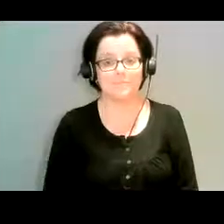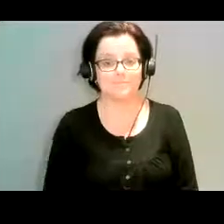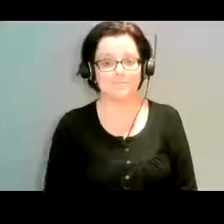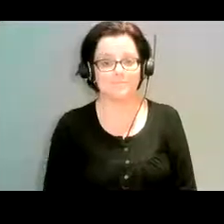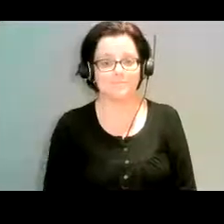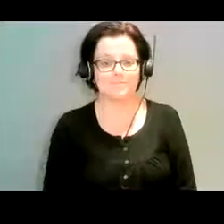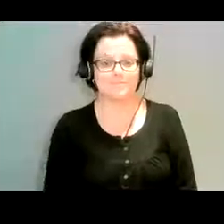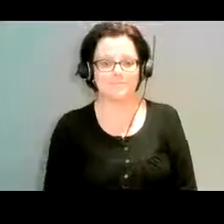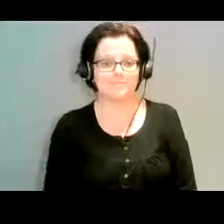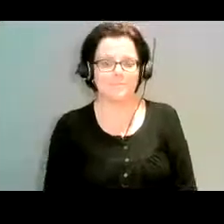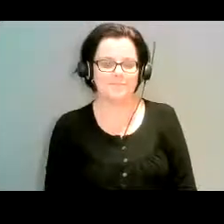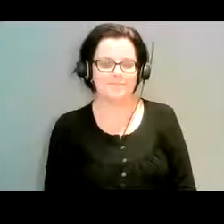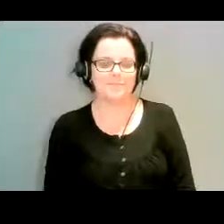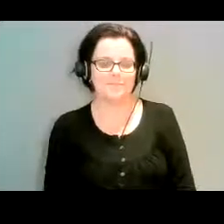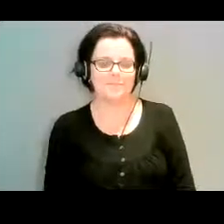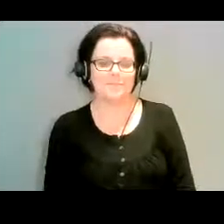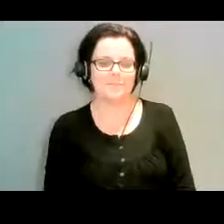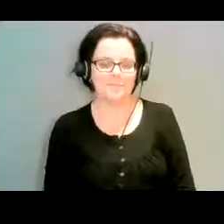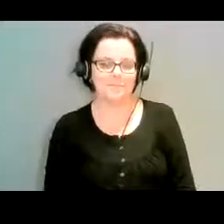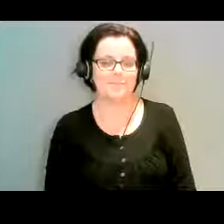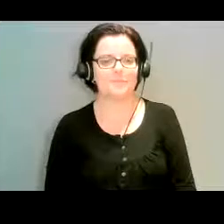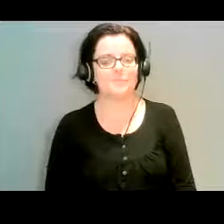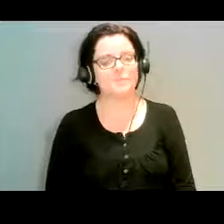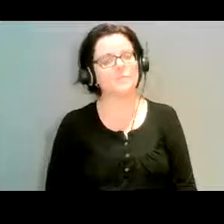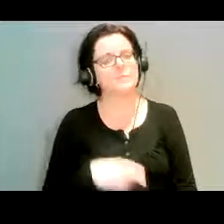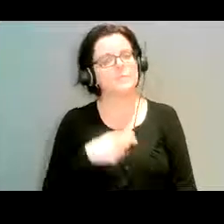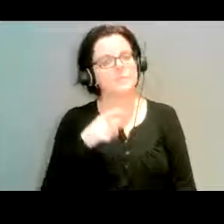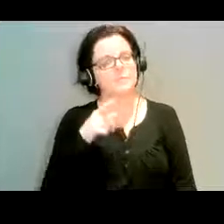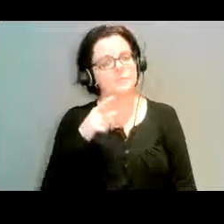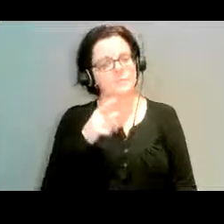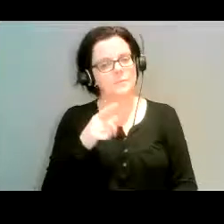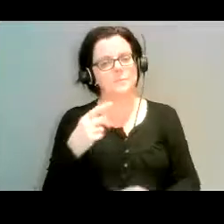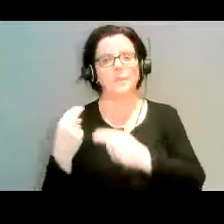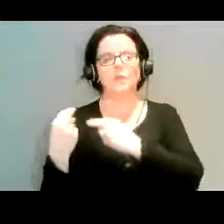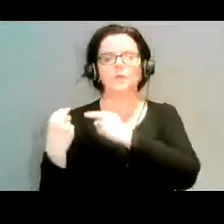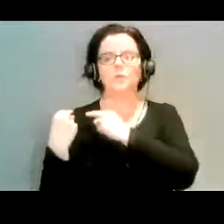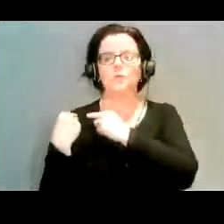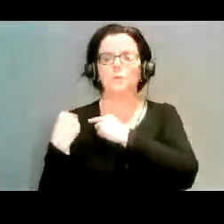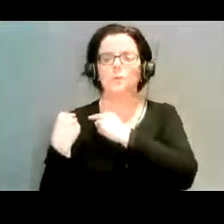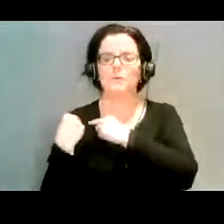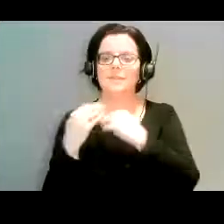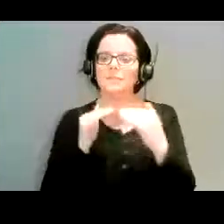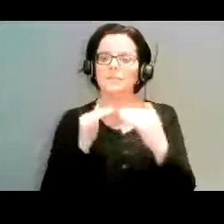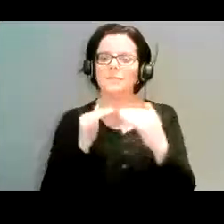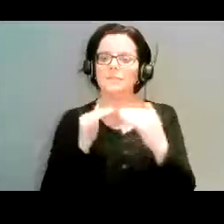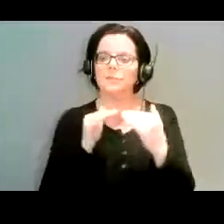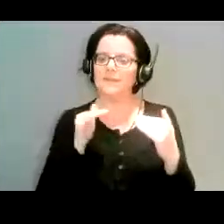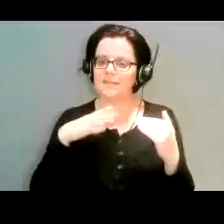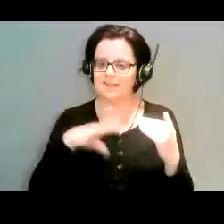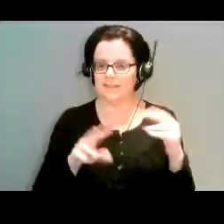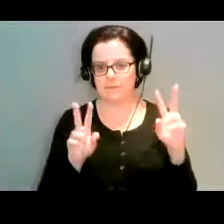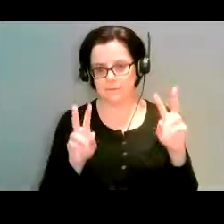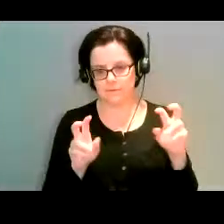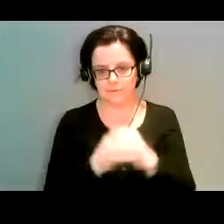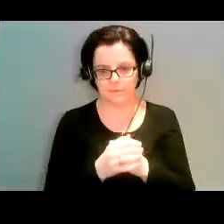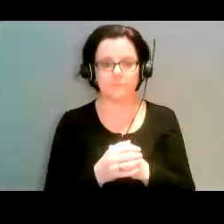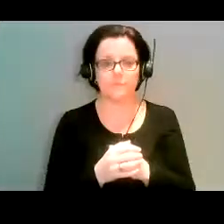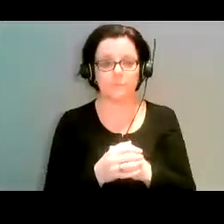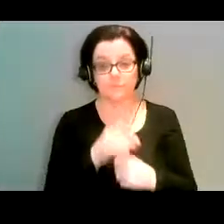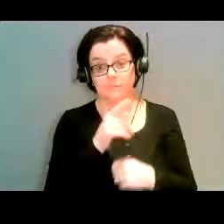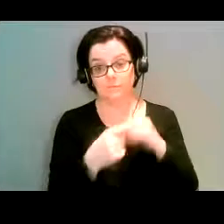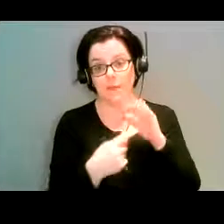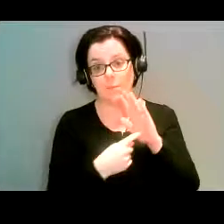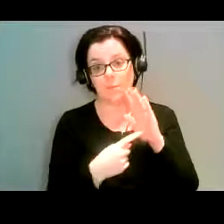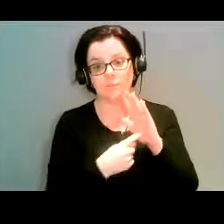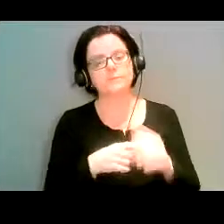Okay. So duty to meet needs. This is important. So once